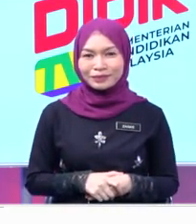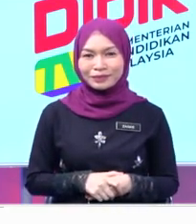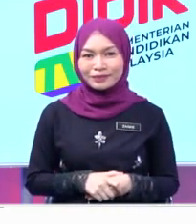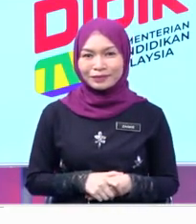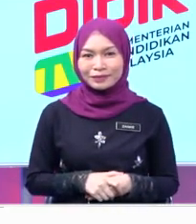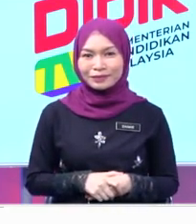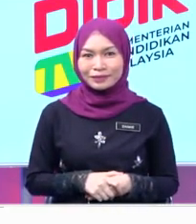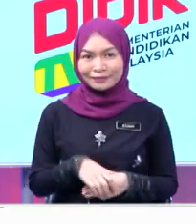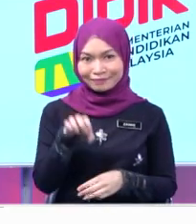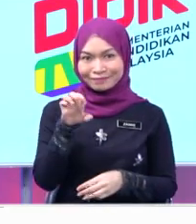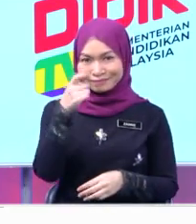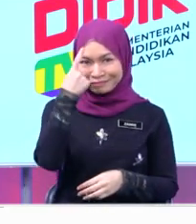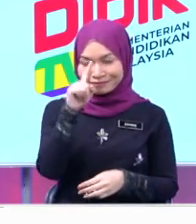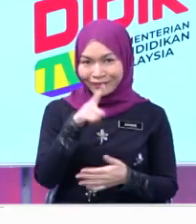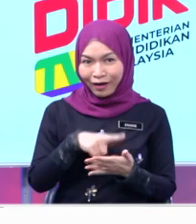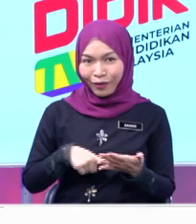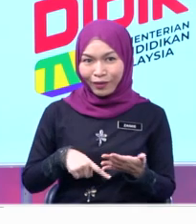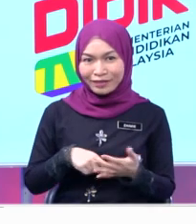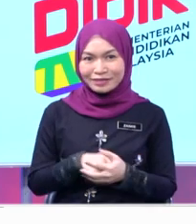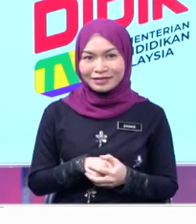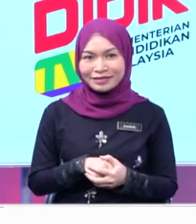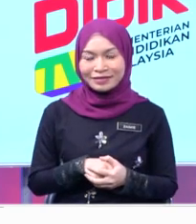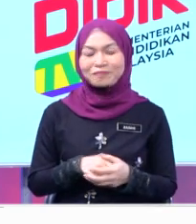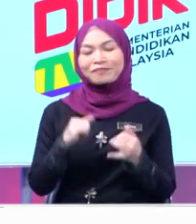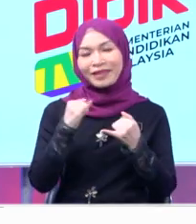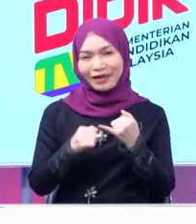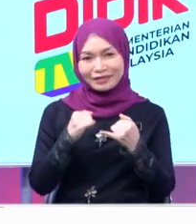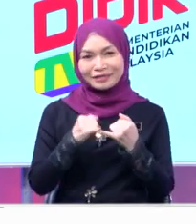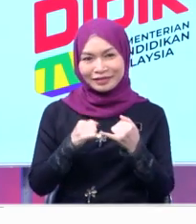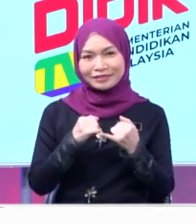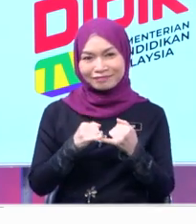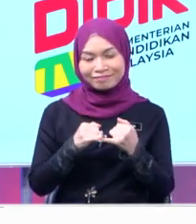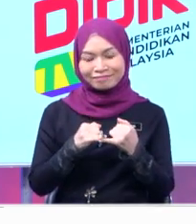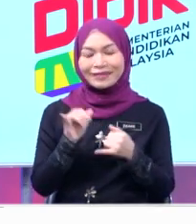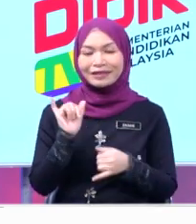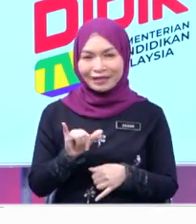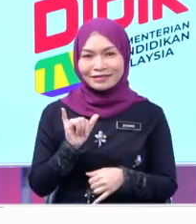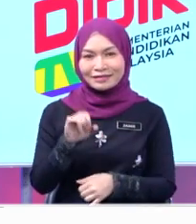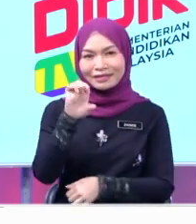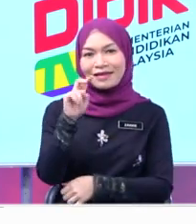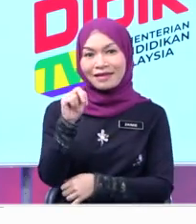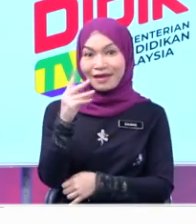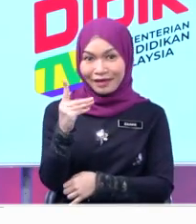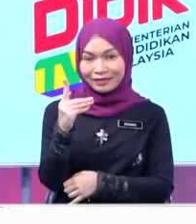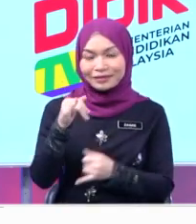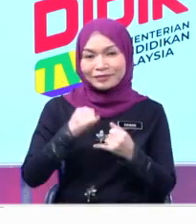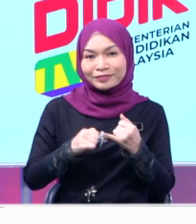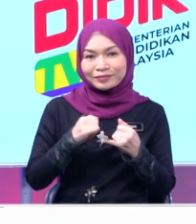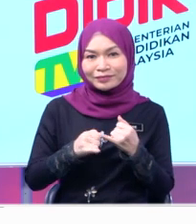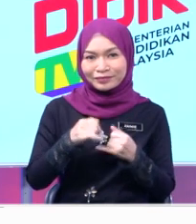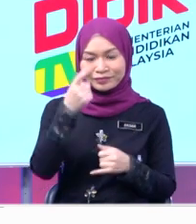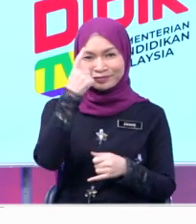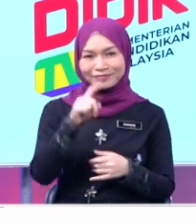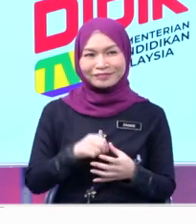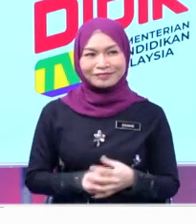The E is? For ending. Yes, Ending. that's correct for the Okay. ending. Ending is to sum up what we have talked